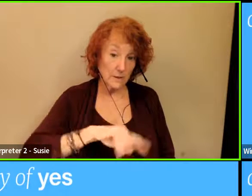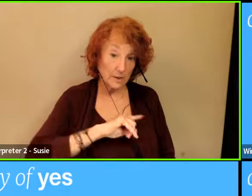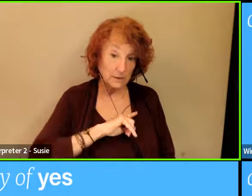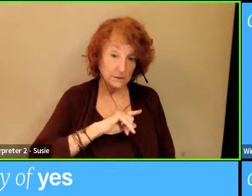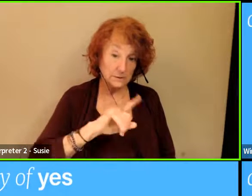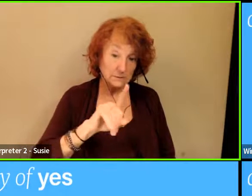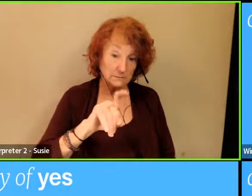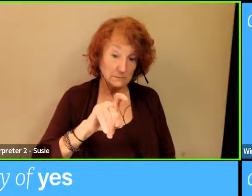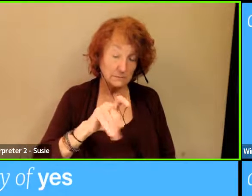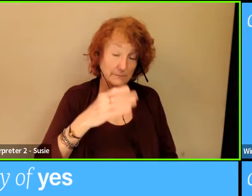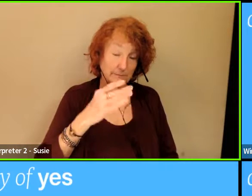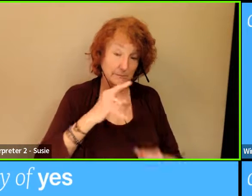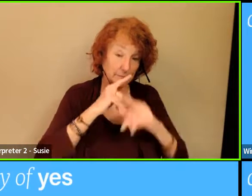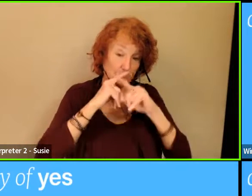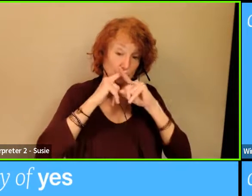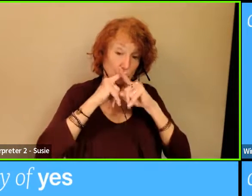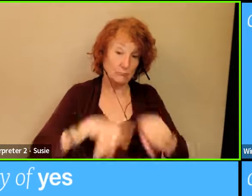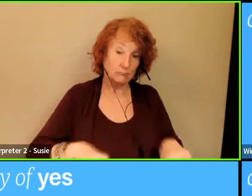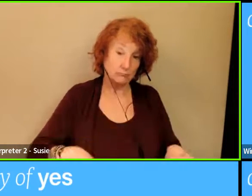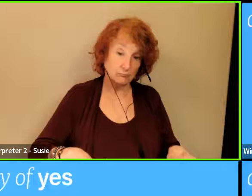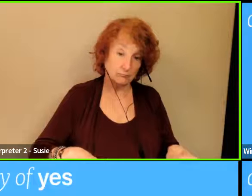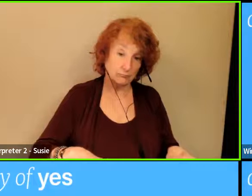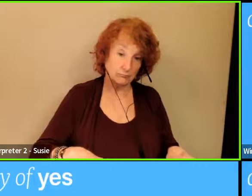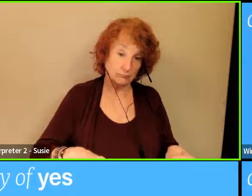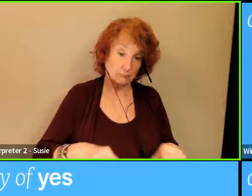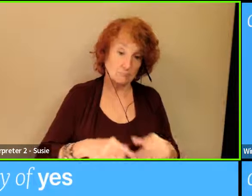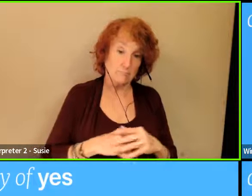You might have to unmute yourself.